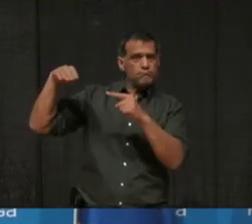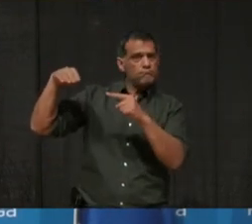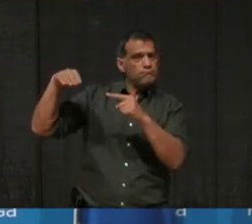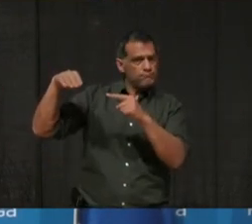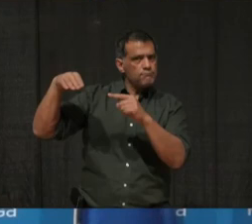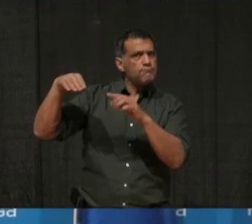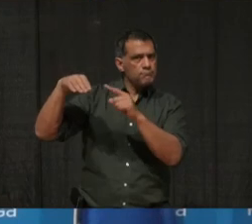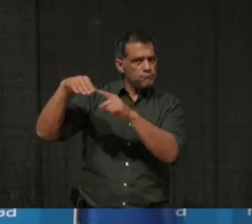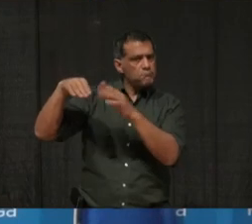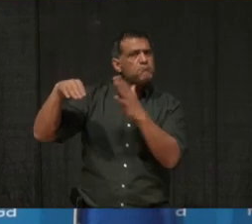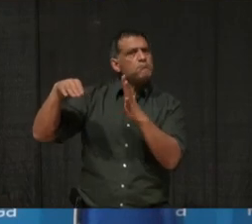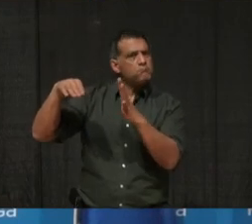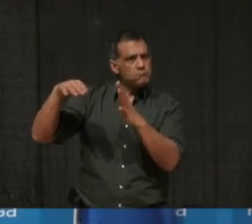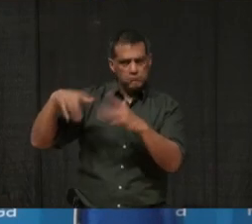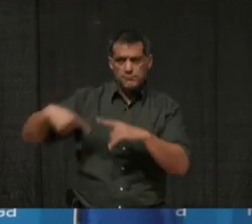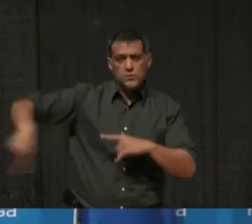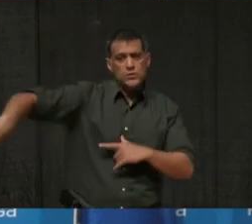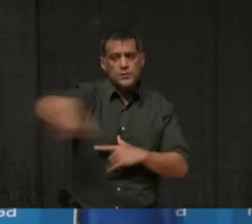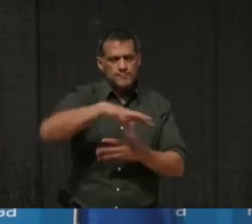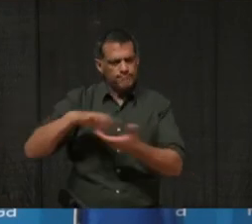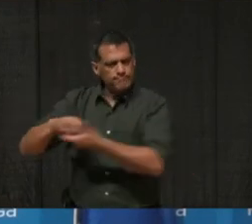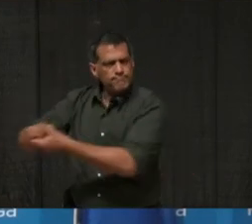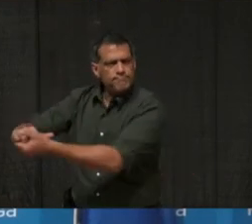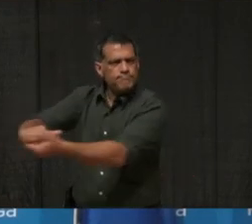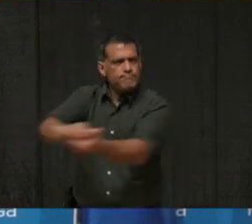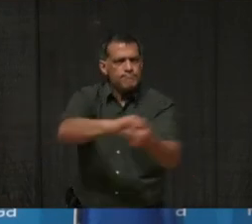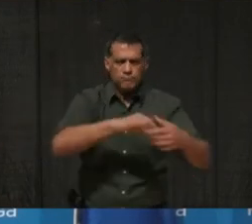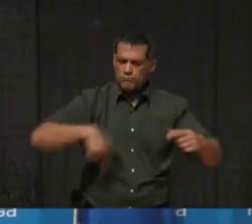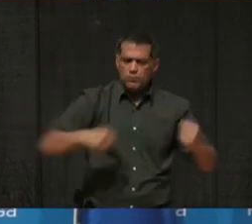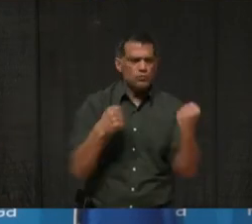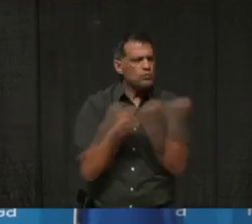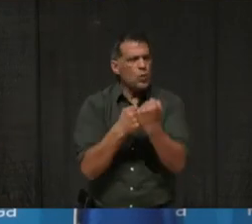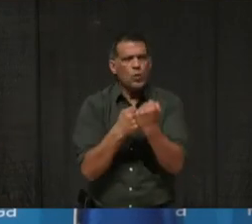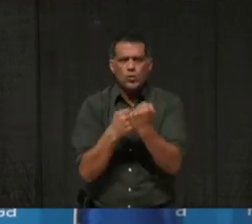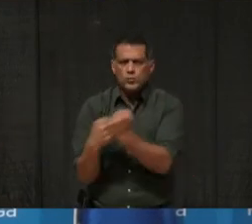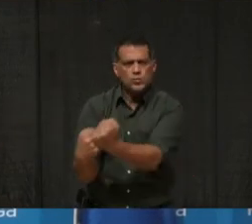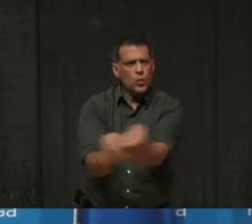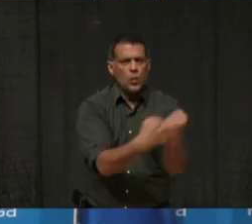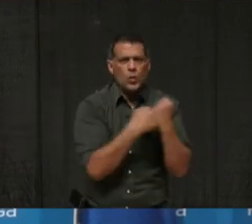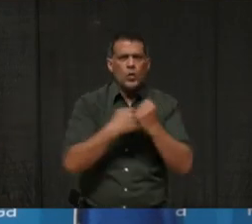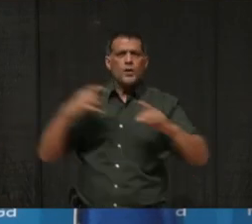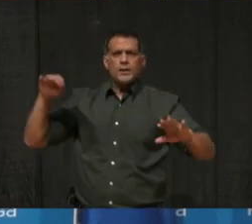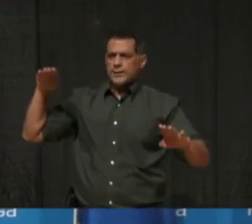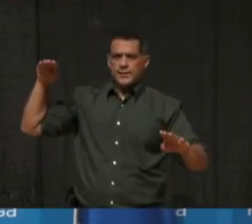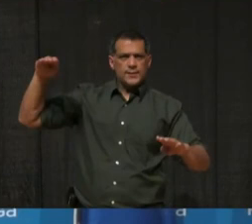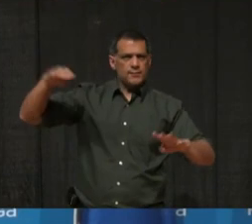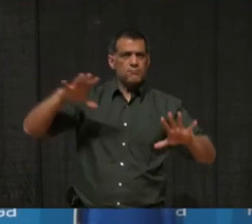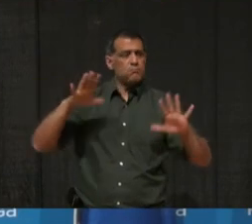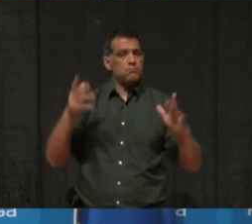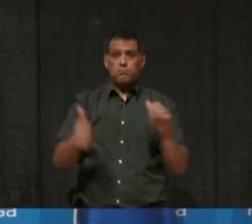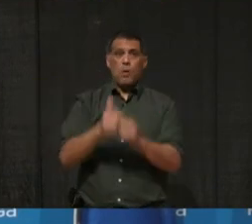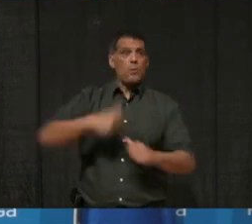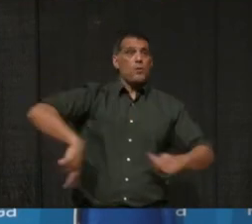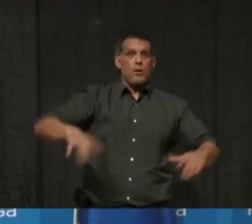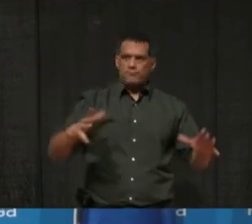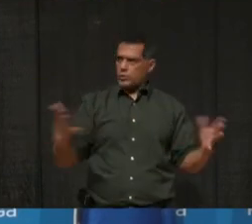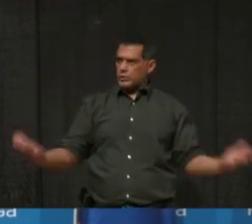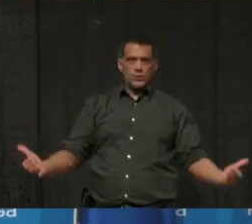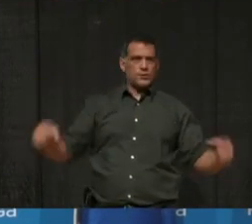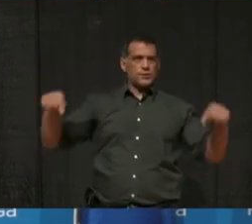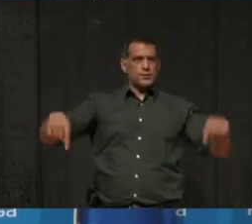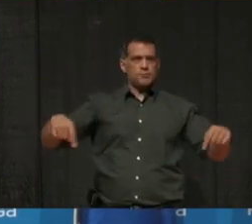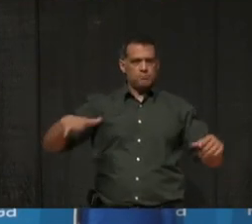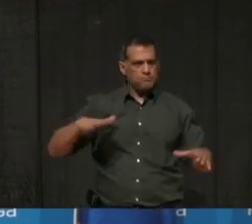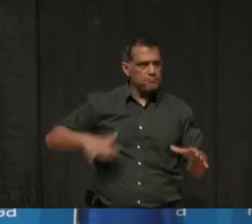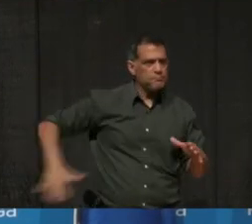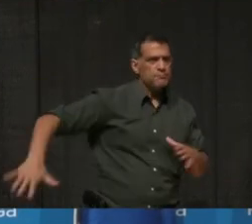collective efforts are paying off. It shows that the vast majority of residents in Mississauga are playing their part by